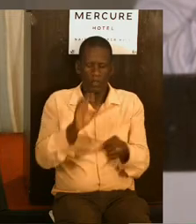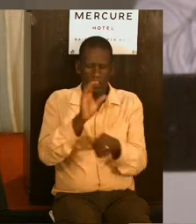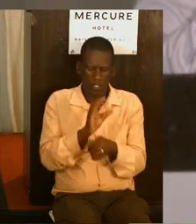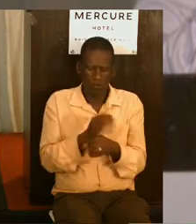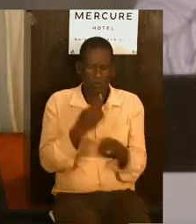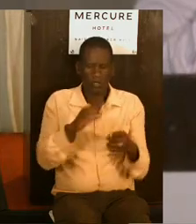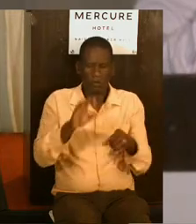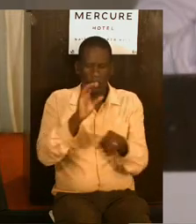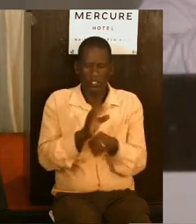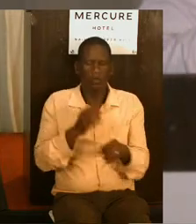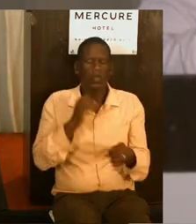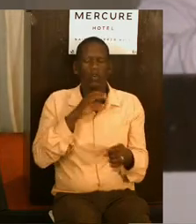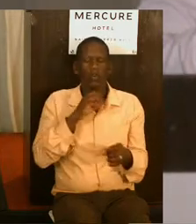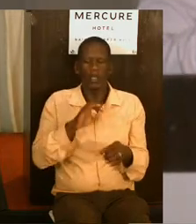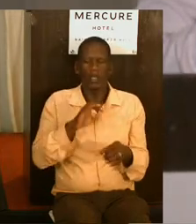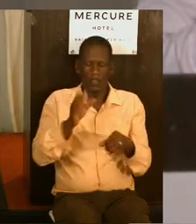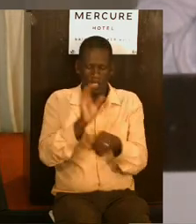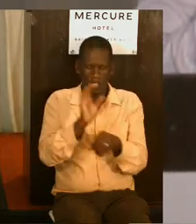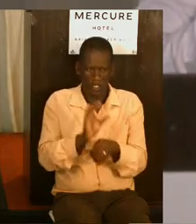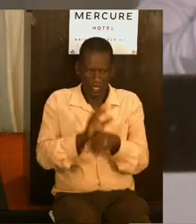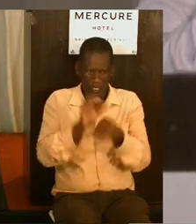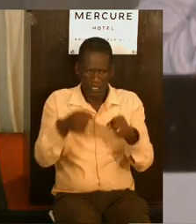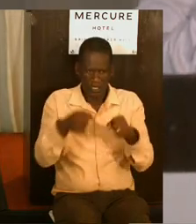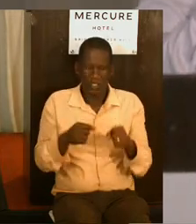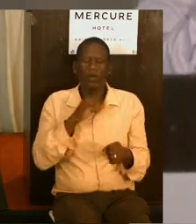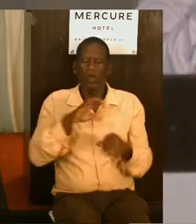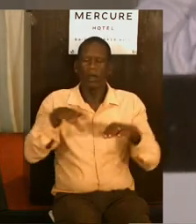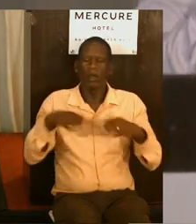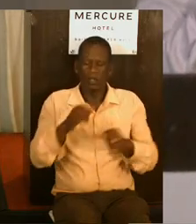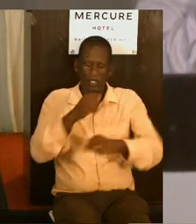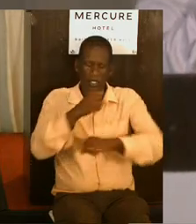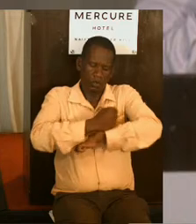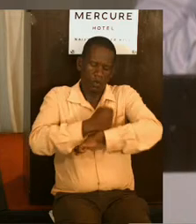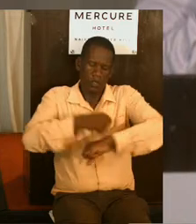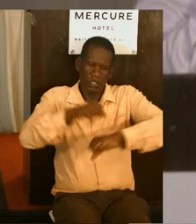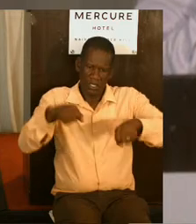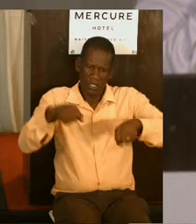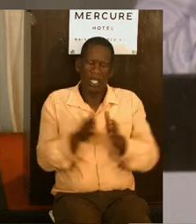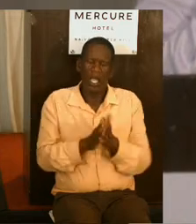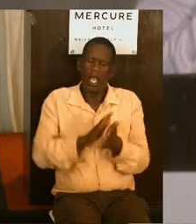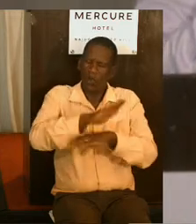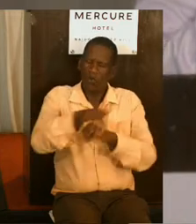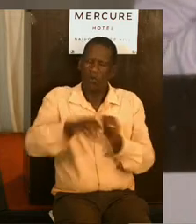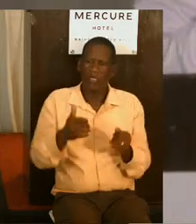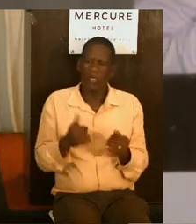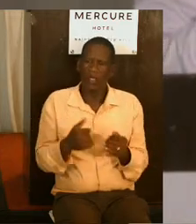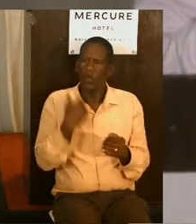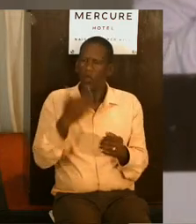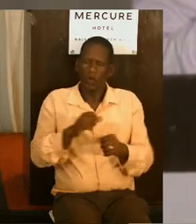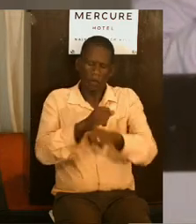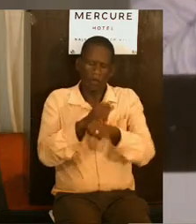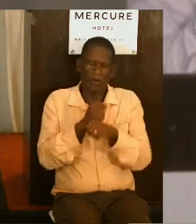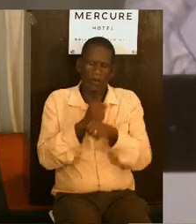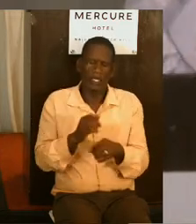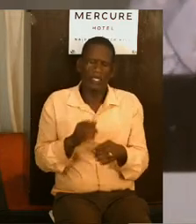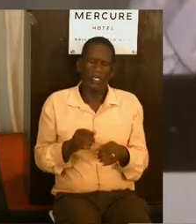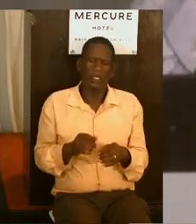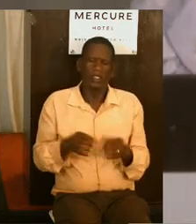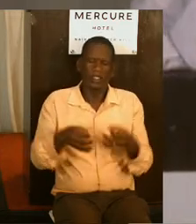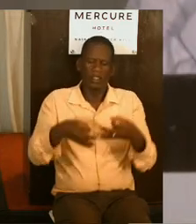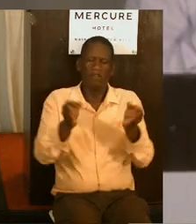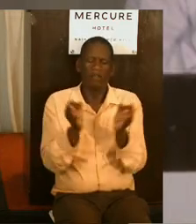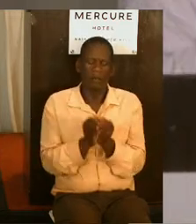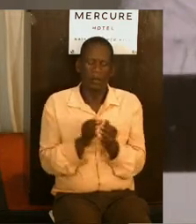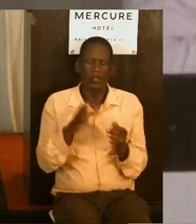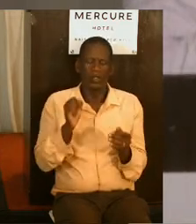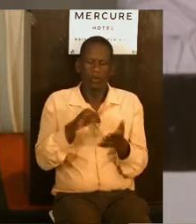church we are complaining we are complaining about schools and all the others so who will protect the family